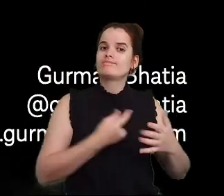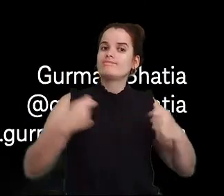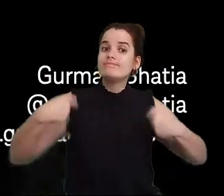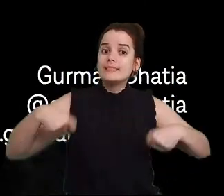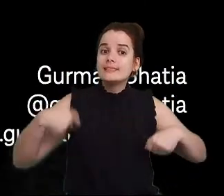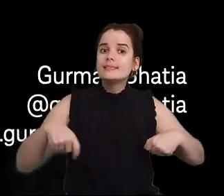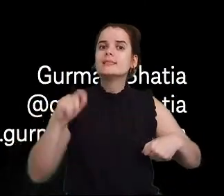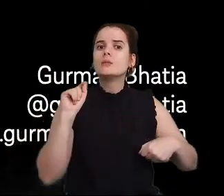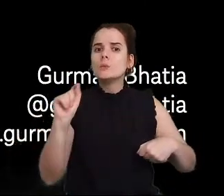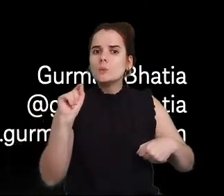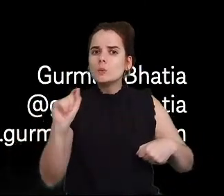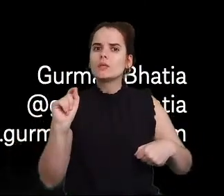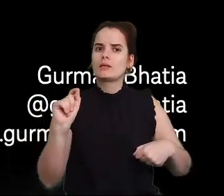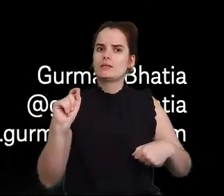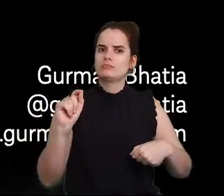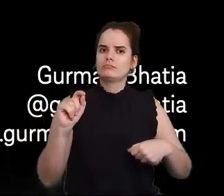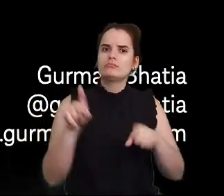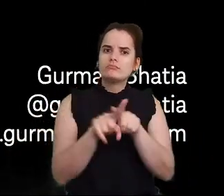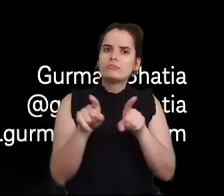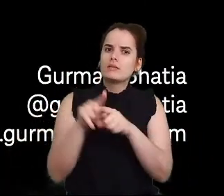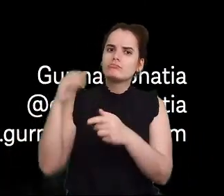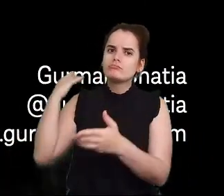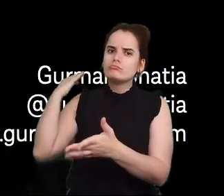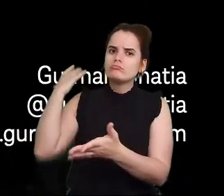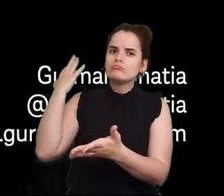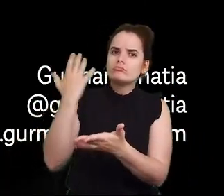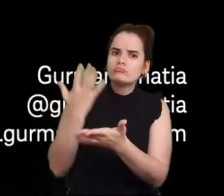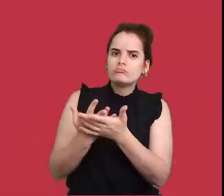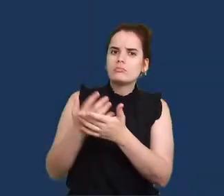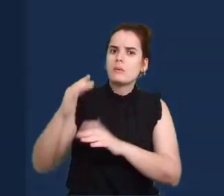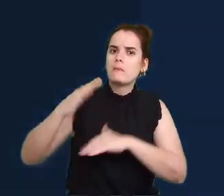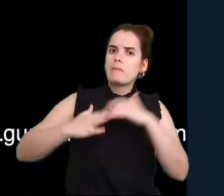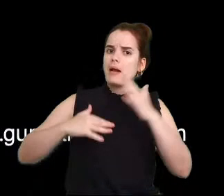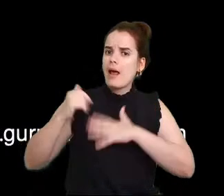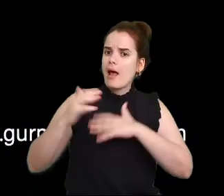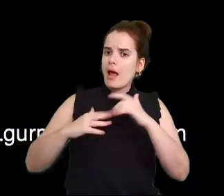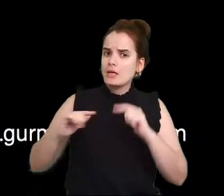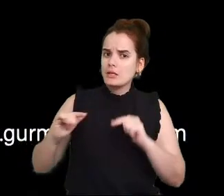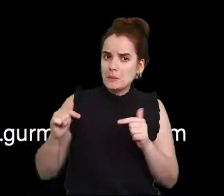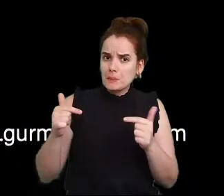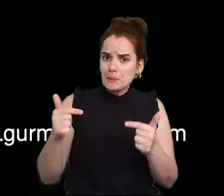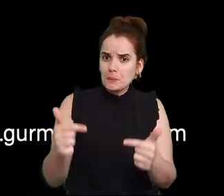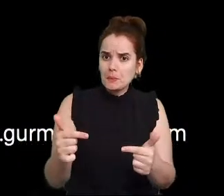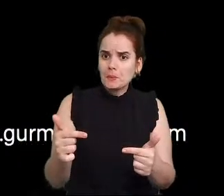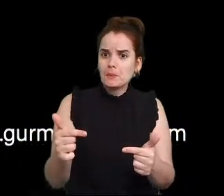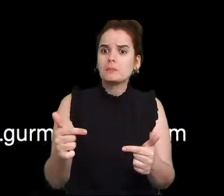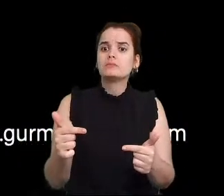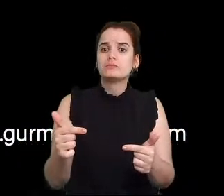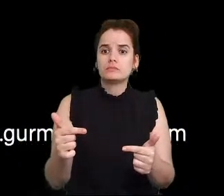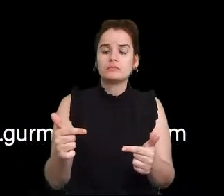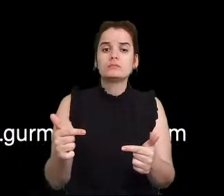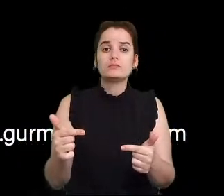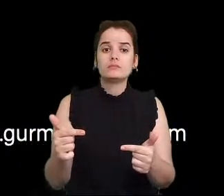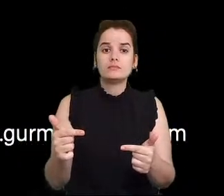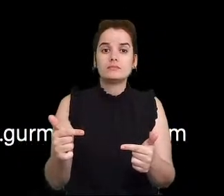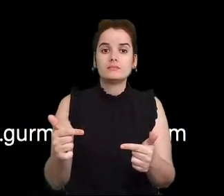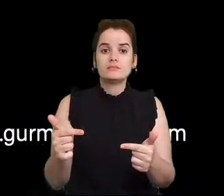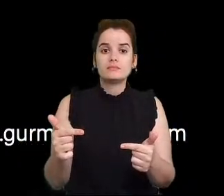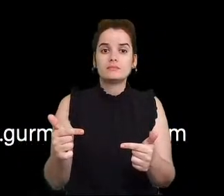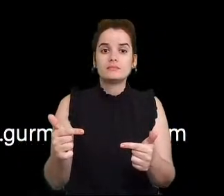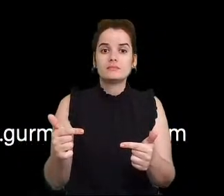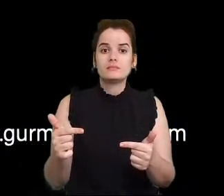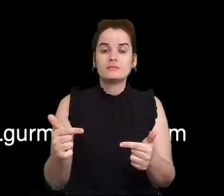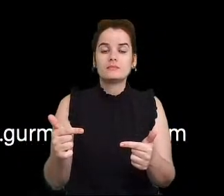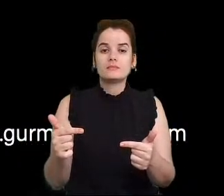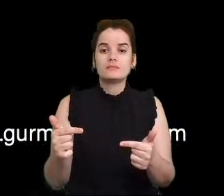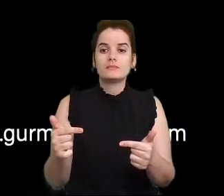to bring the power of database to everyone. If I am to talk about my work is